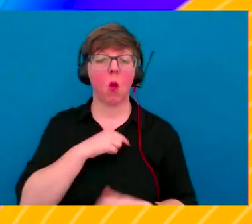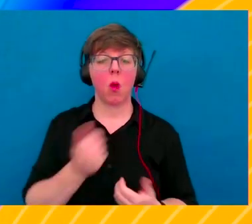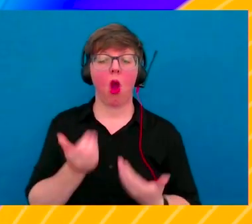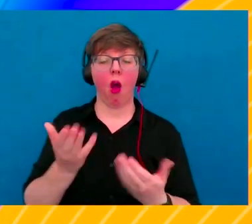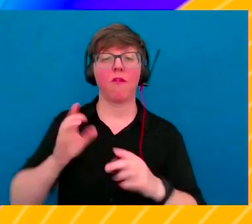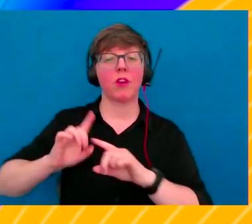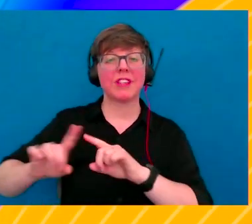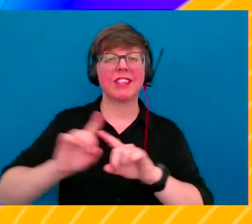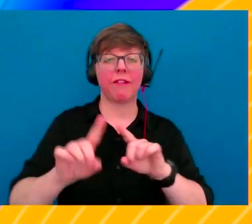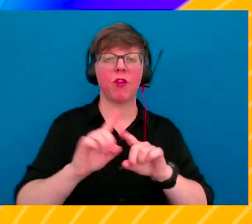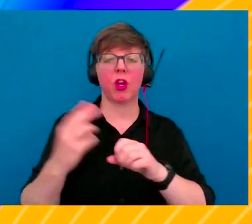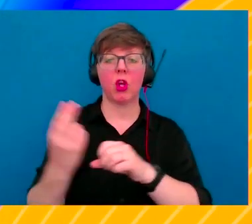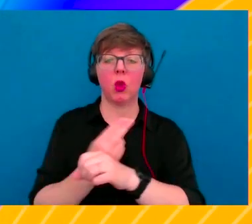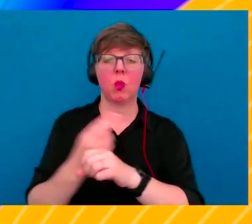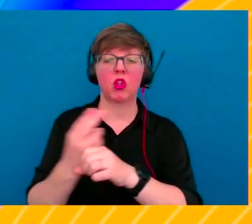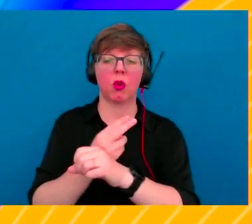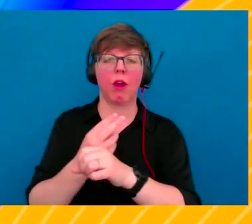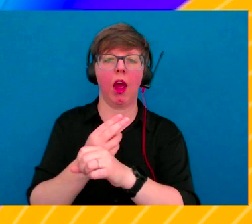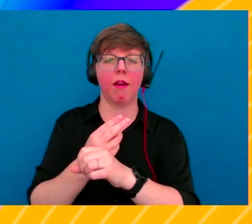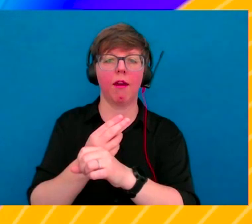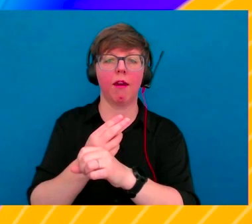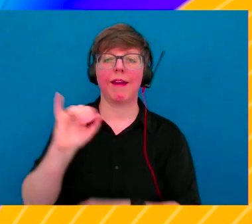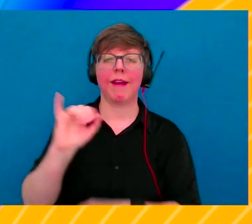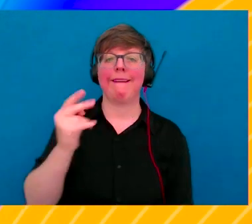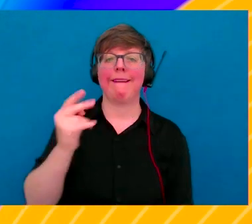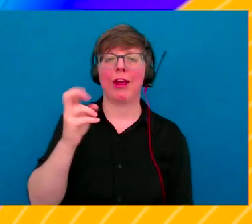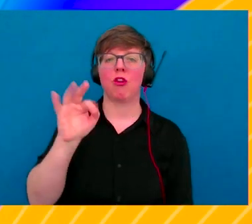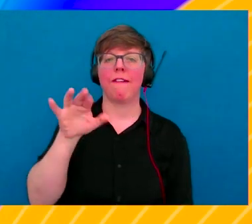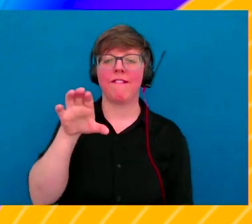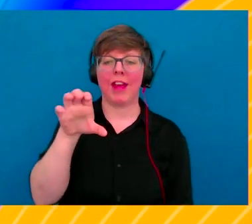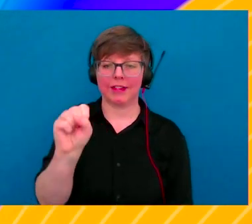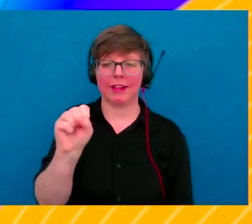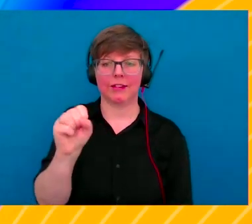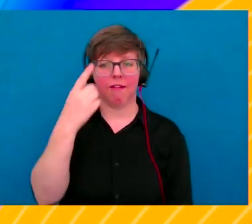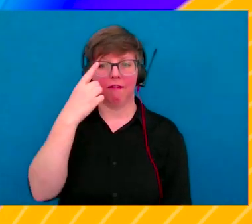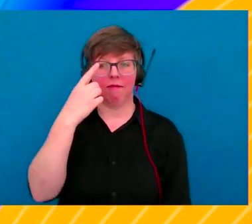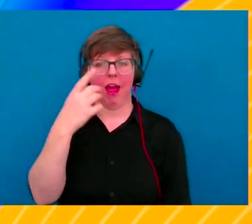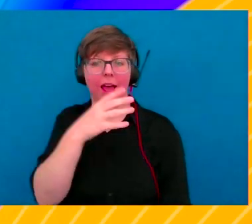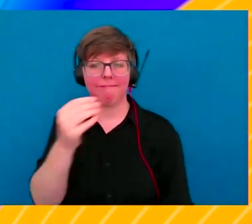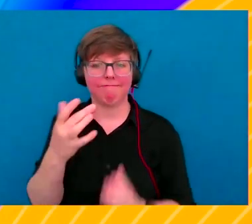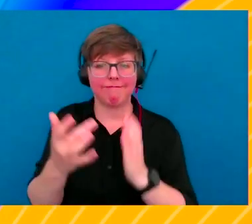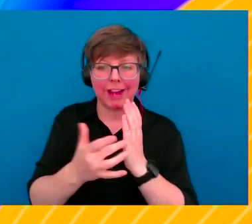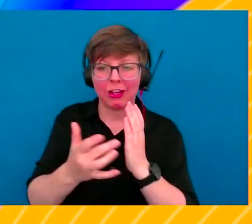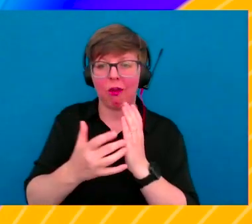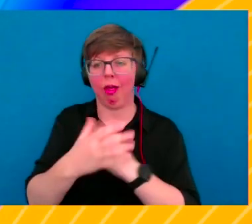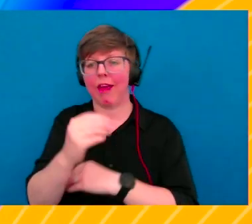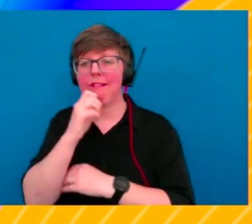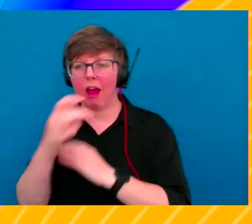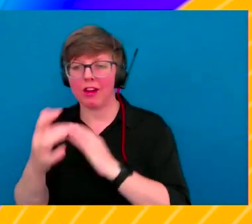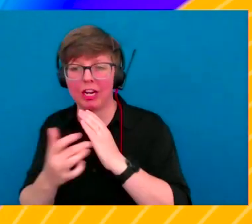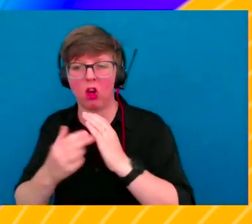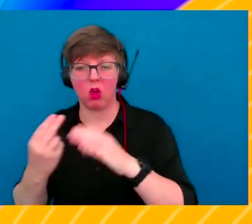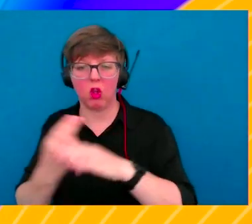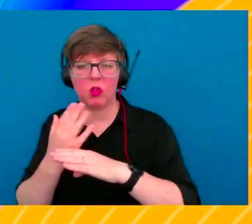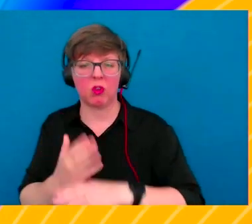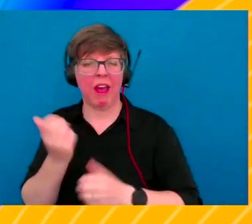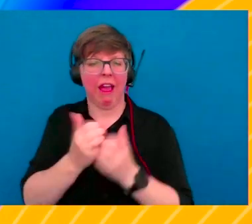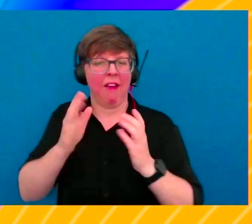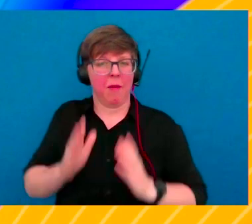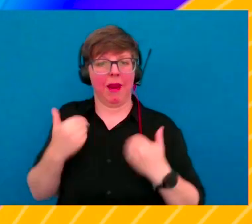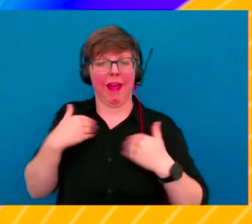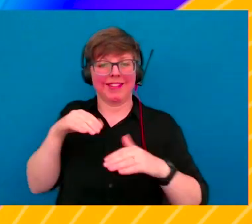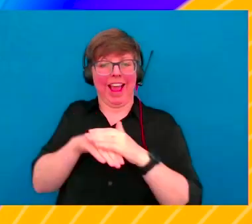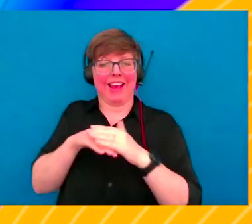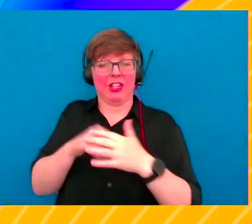non-technical users so that everybody has access to these tools, and that's kind of the key thing that today's launch is about.